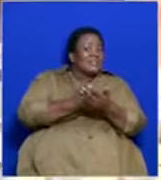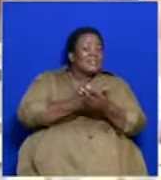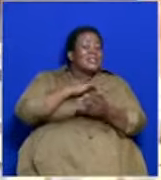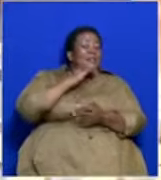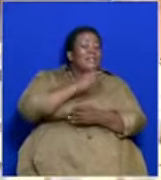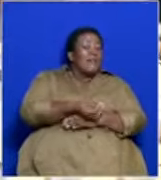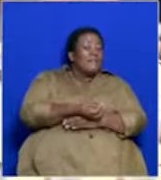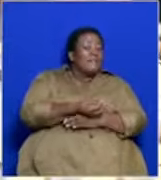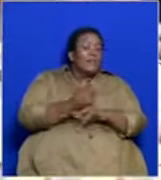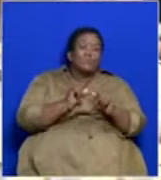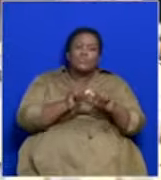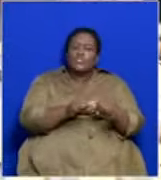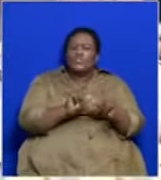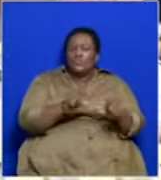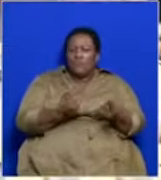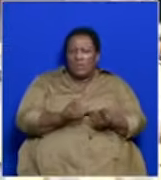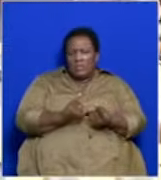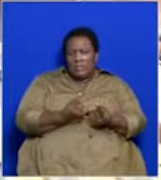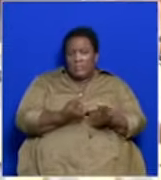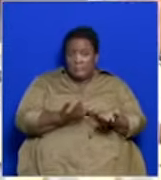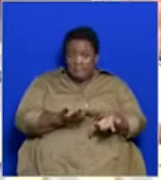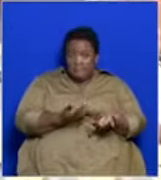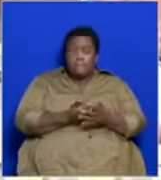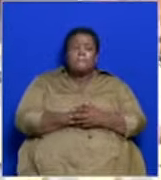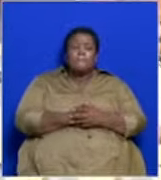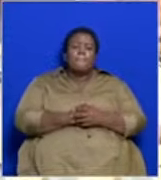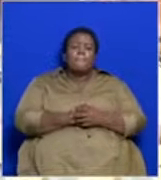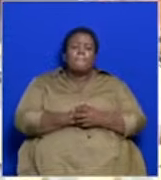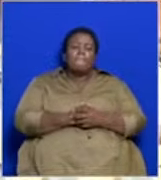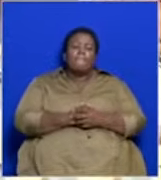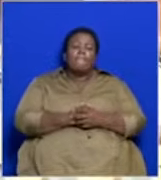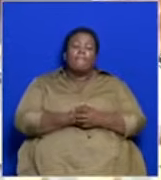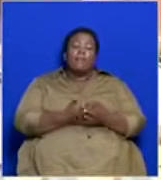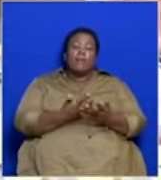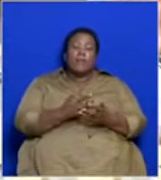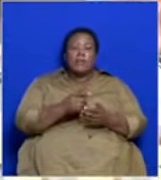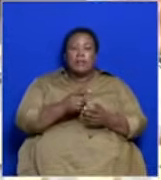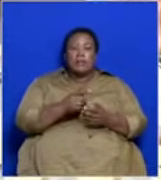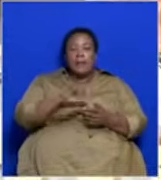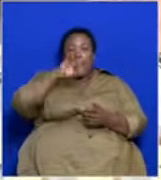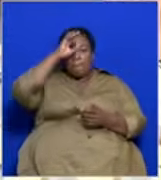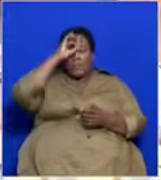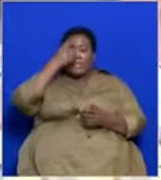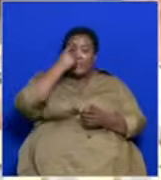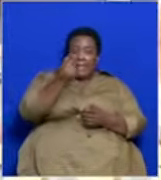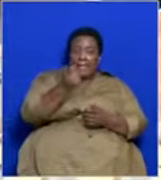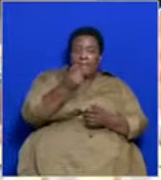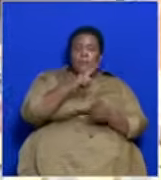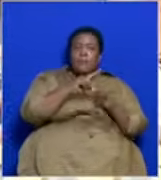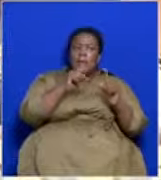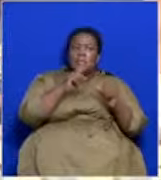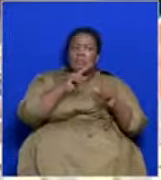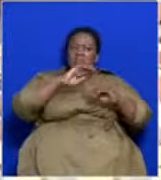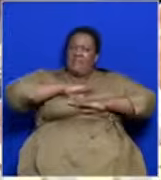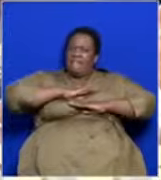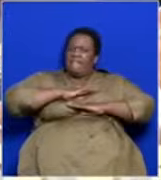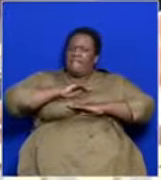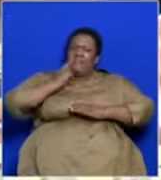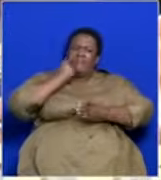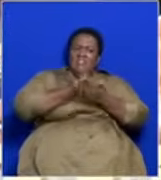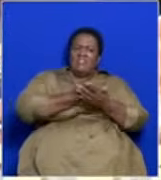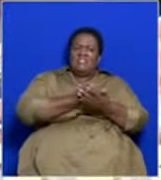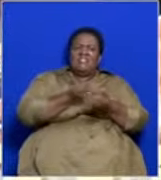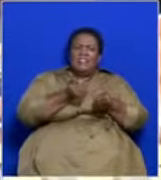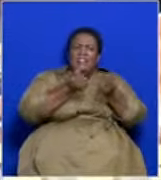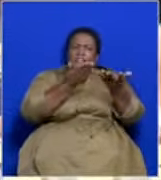with prosecution. And the police believe we have given you sufficient, and as a result, a forum was set